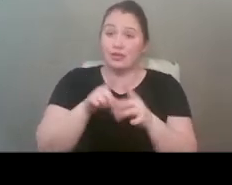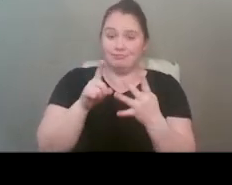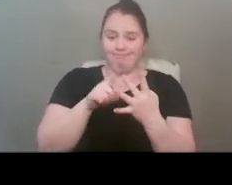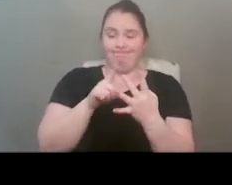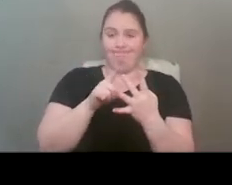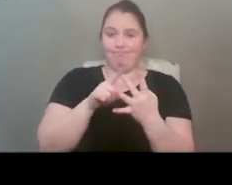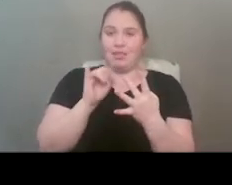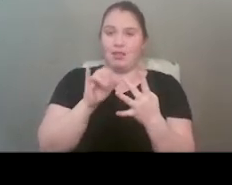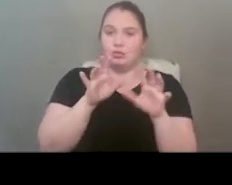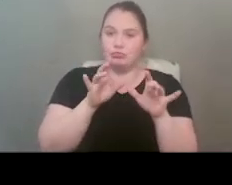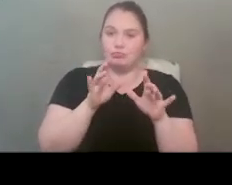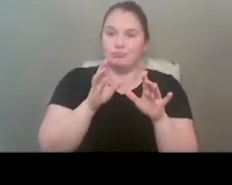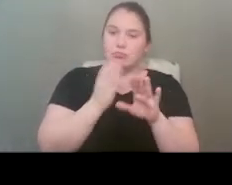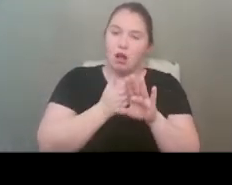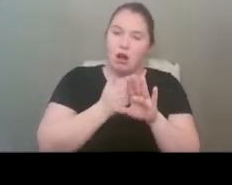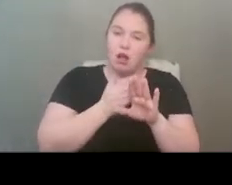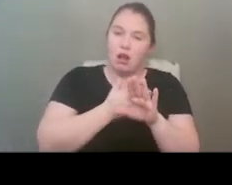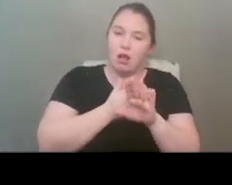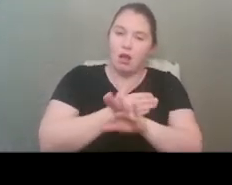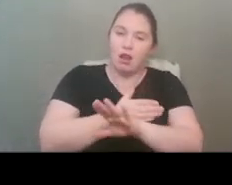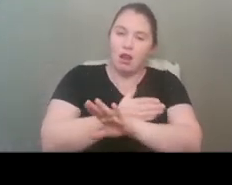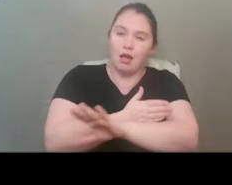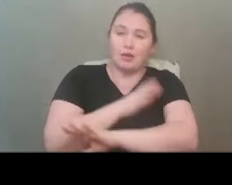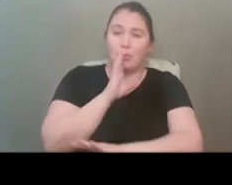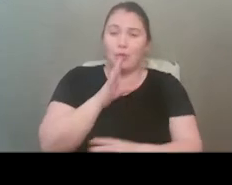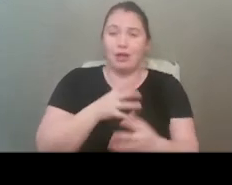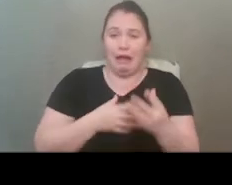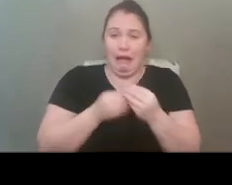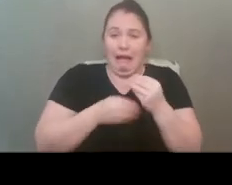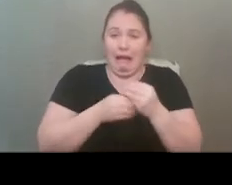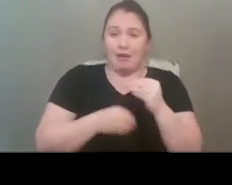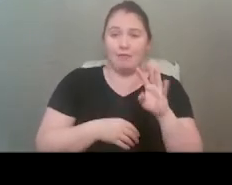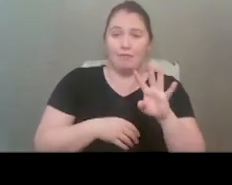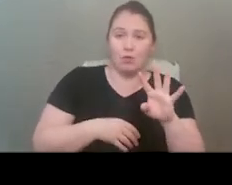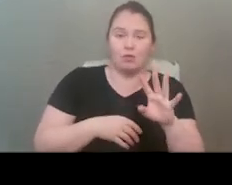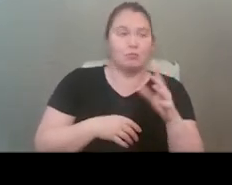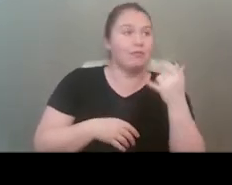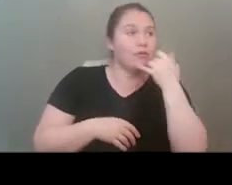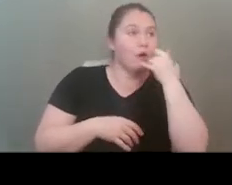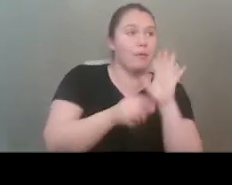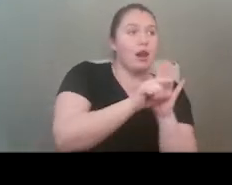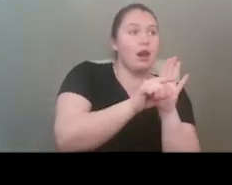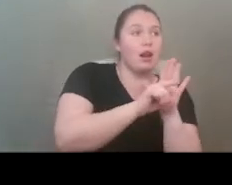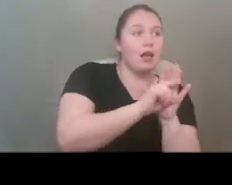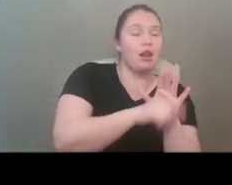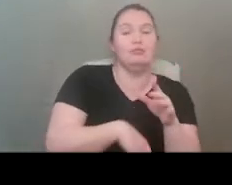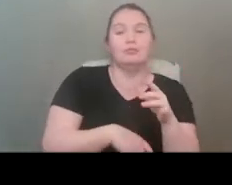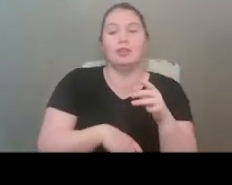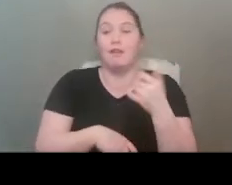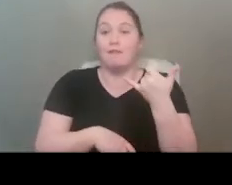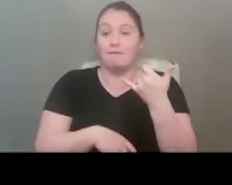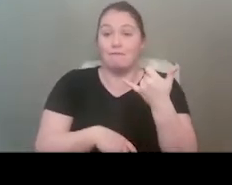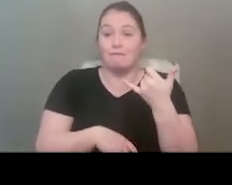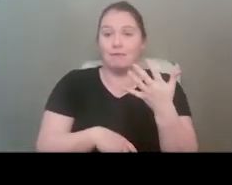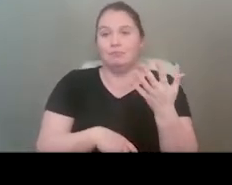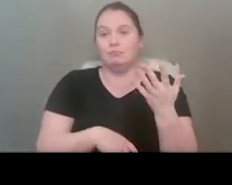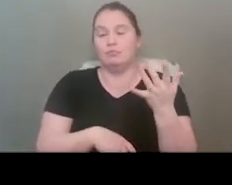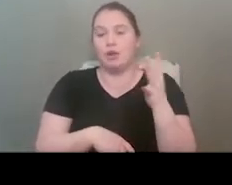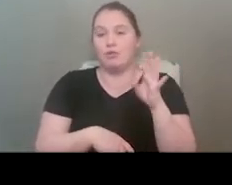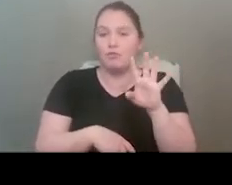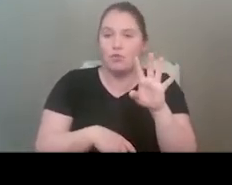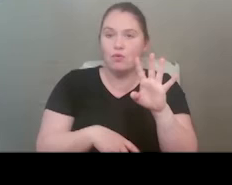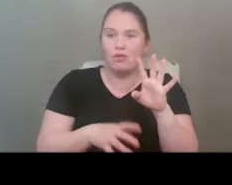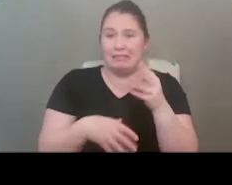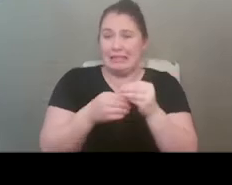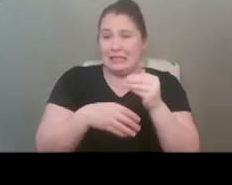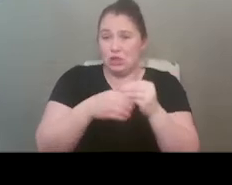gradual renovation, that would probably take 4+ years. Where if you were to do a replacement of